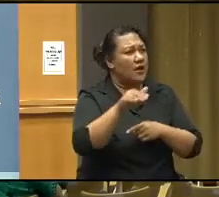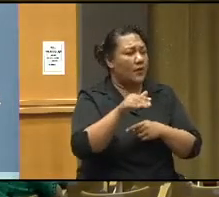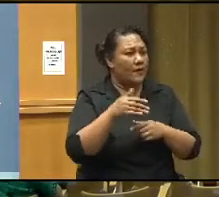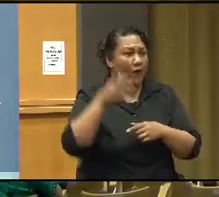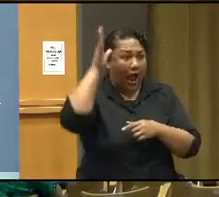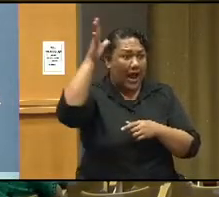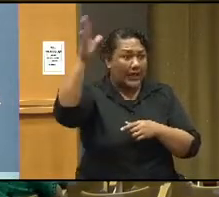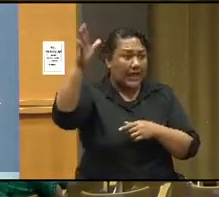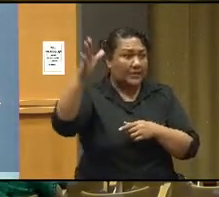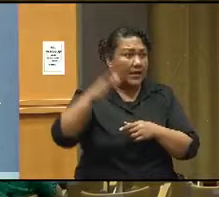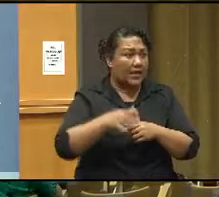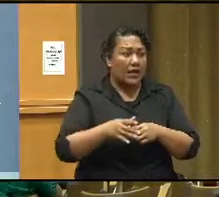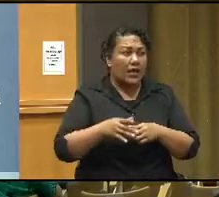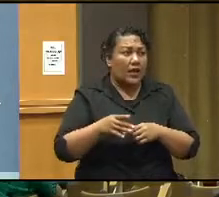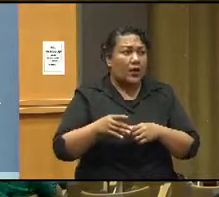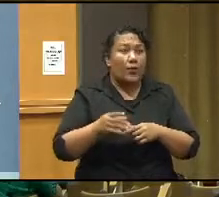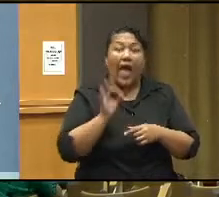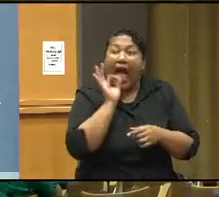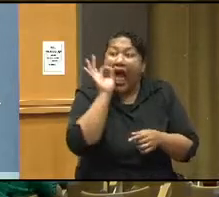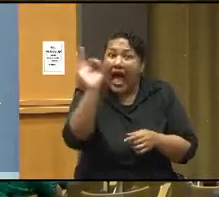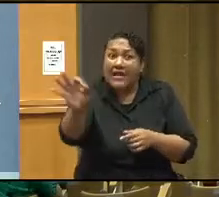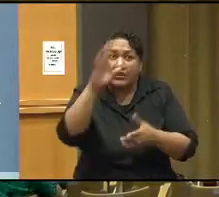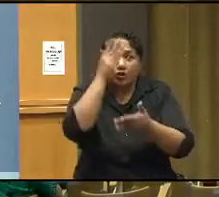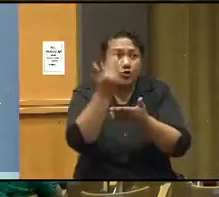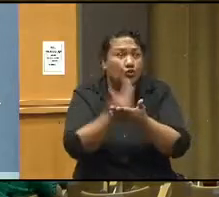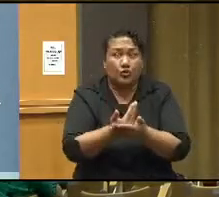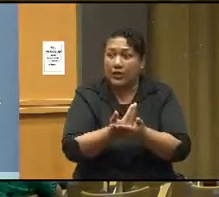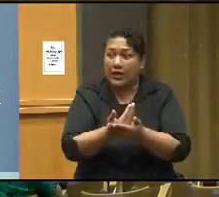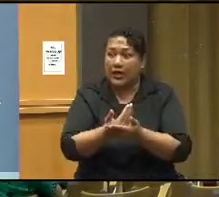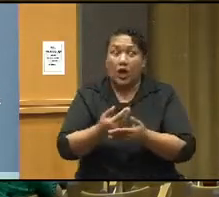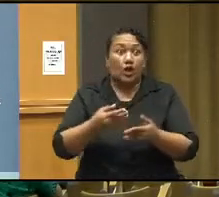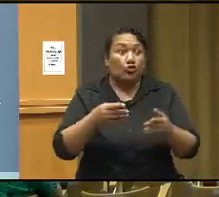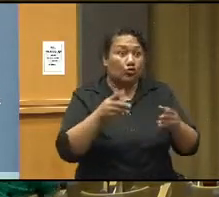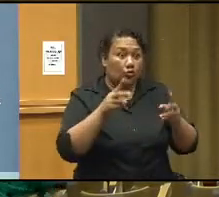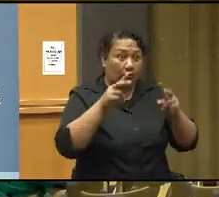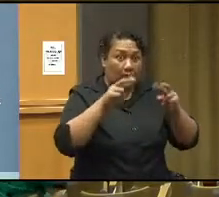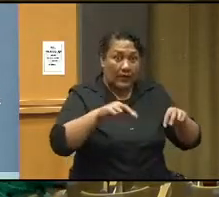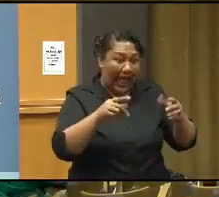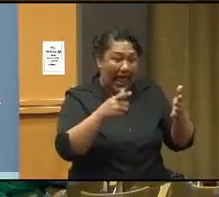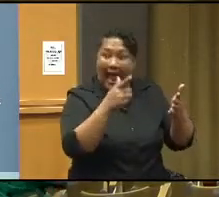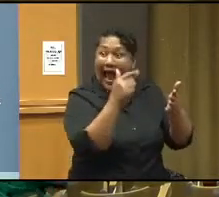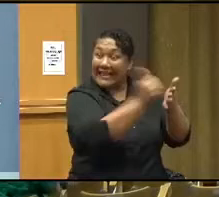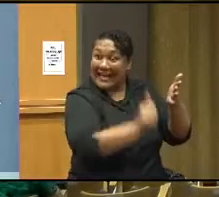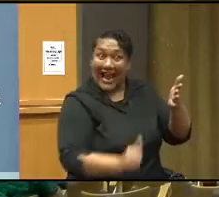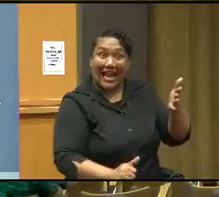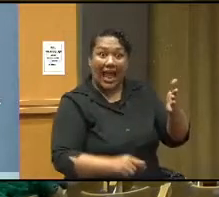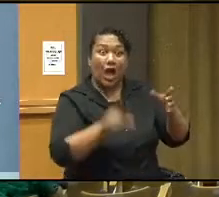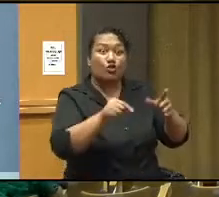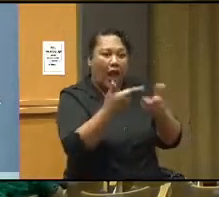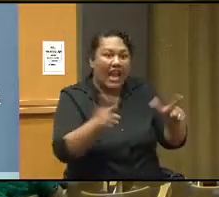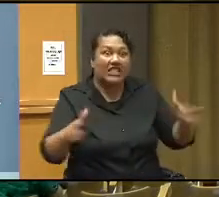academics. Some of them, what we do is we ask them to, read 10 journal articles and do a literature review. They can't. I mean,